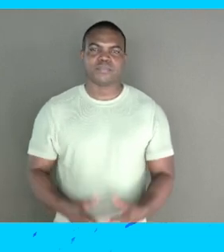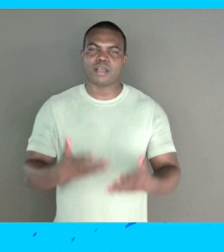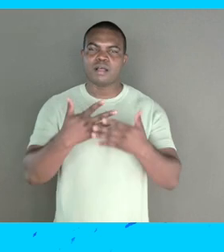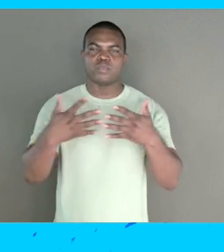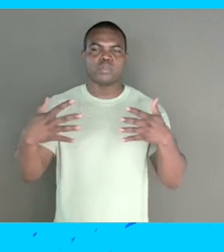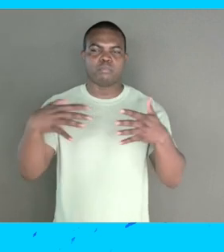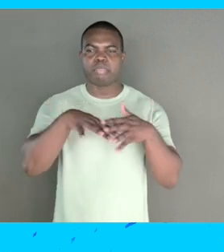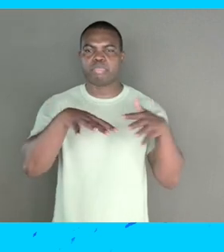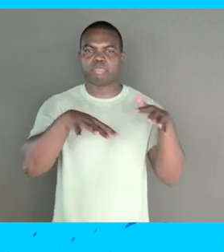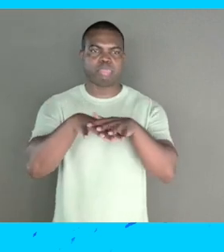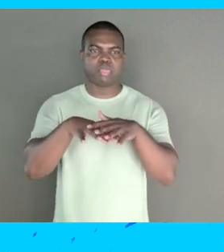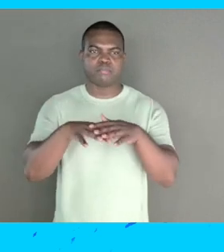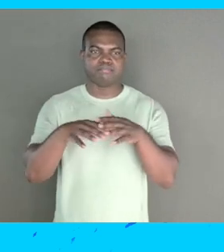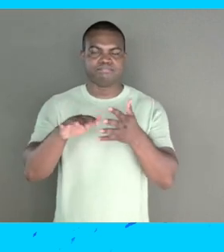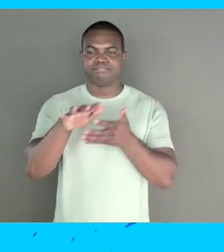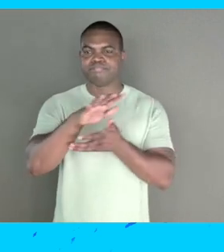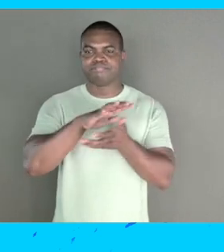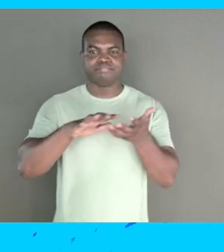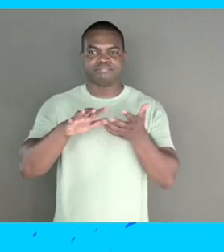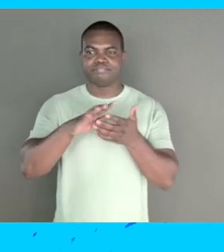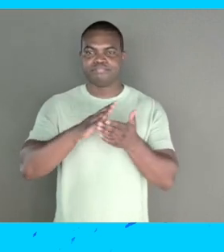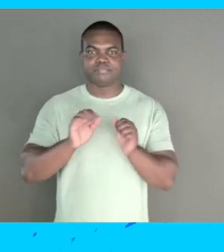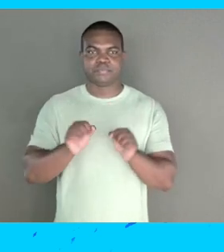comprehensive sexual education.